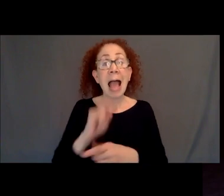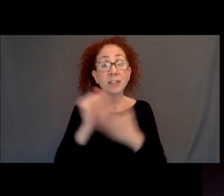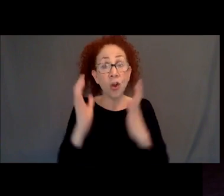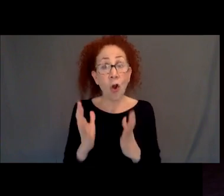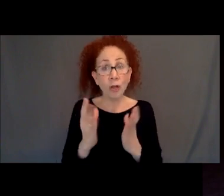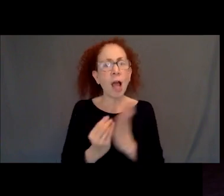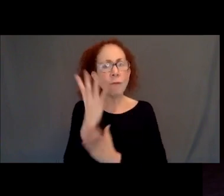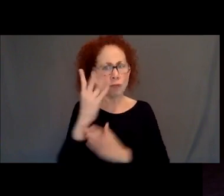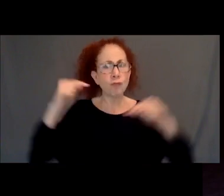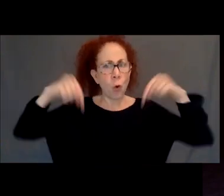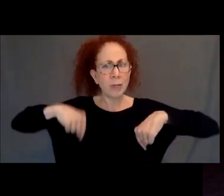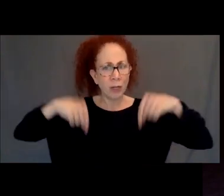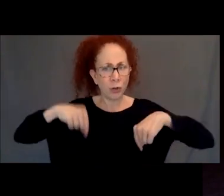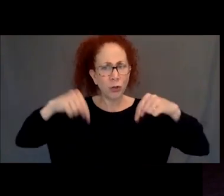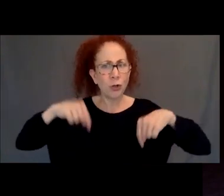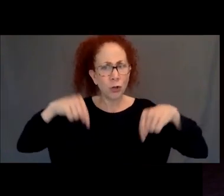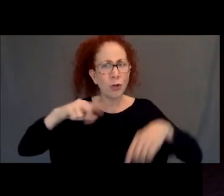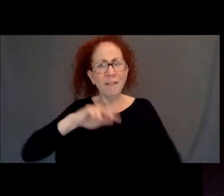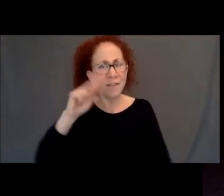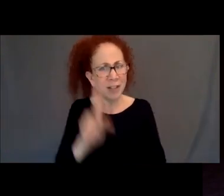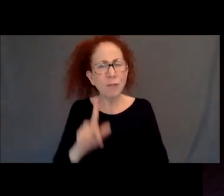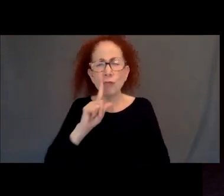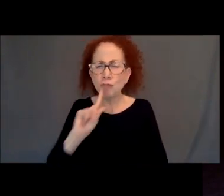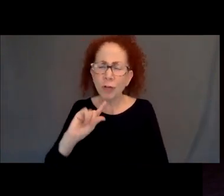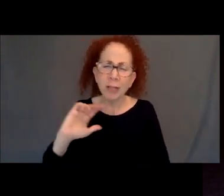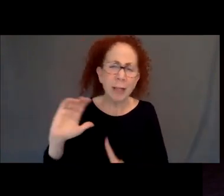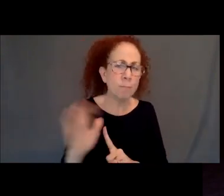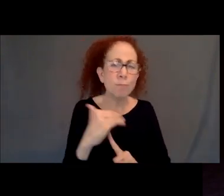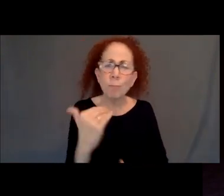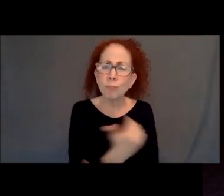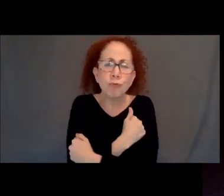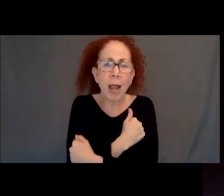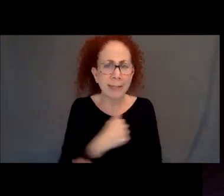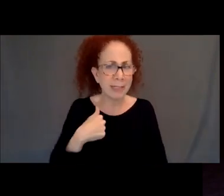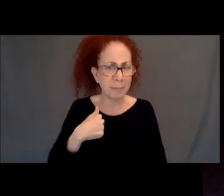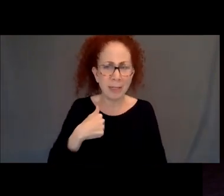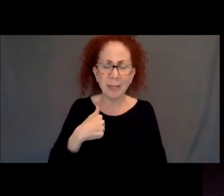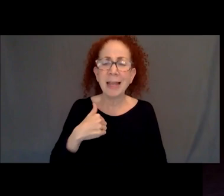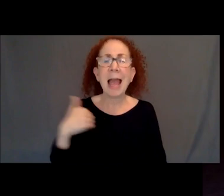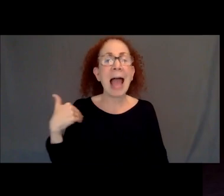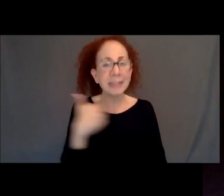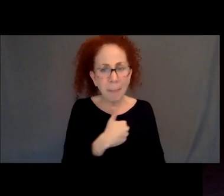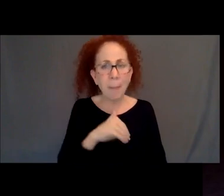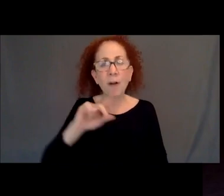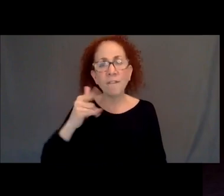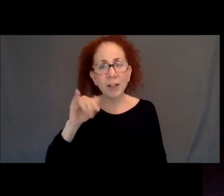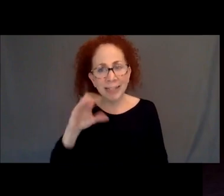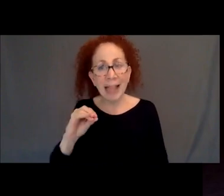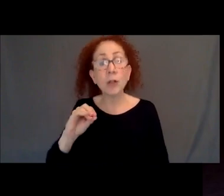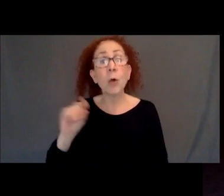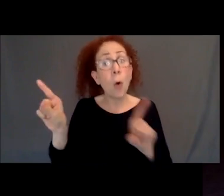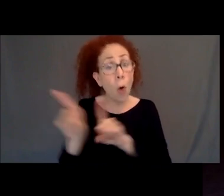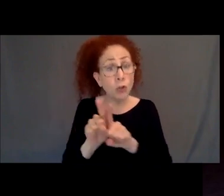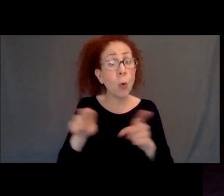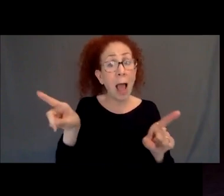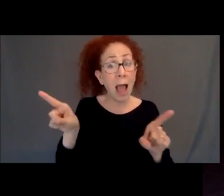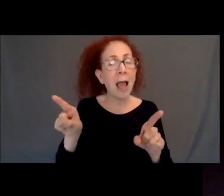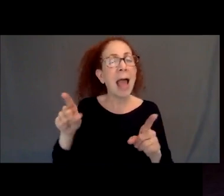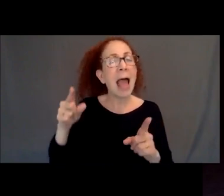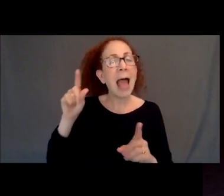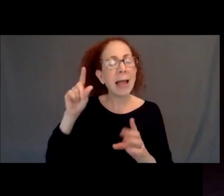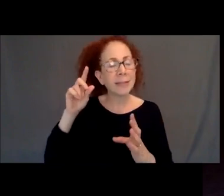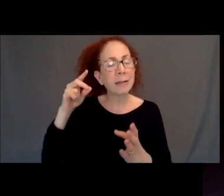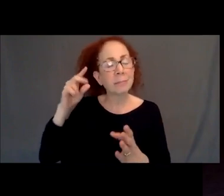here. So Philadelphia has put its arms around me as a member of Philadanco, but also as a choreographer separate